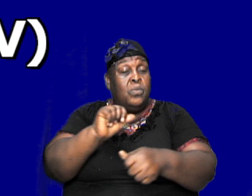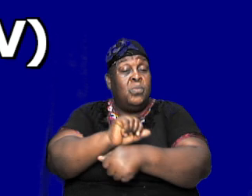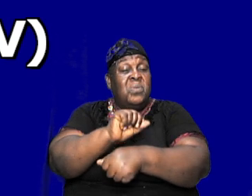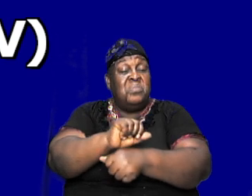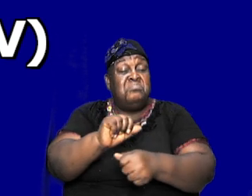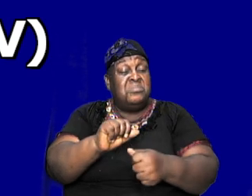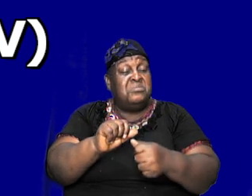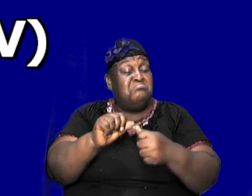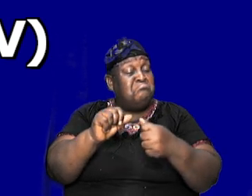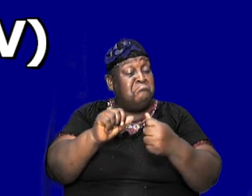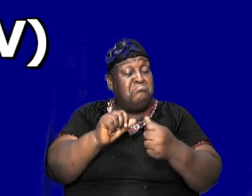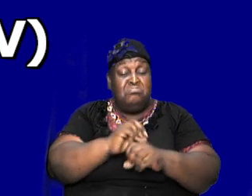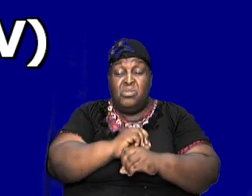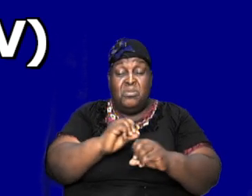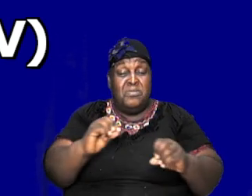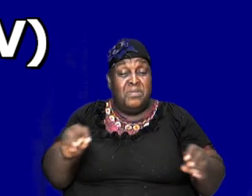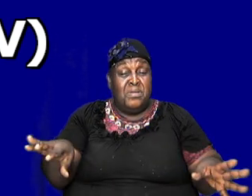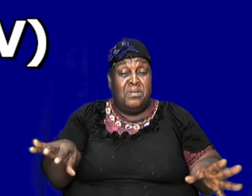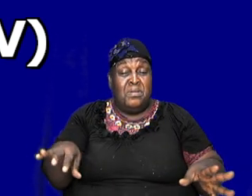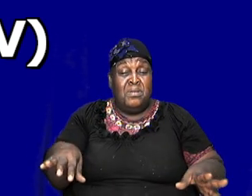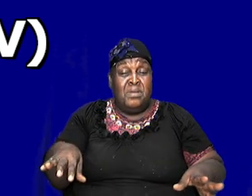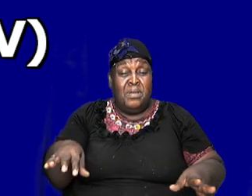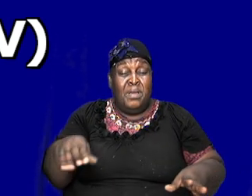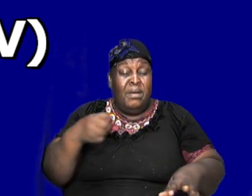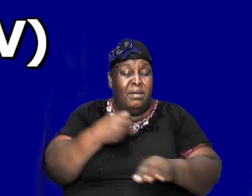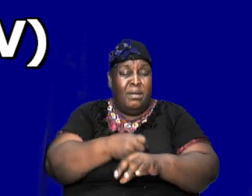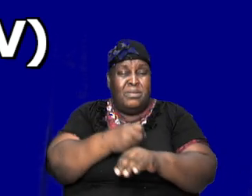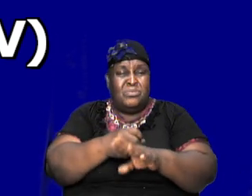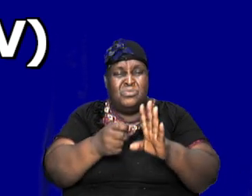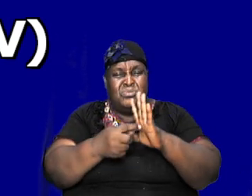It is hard to show somebody your faith